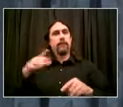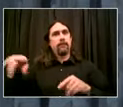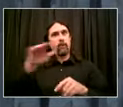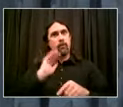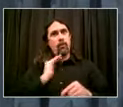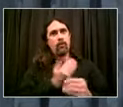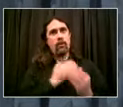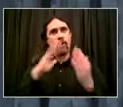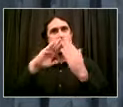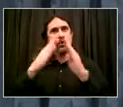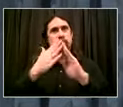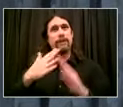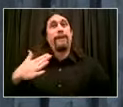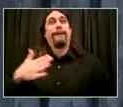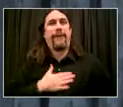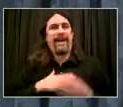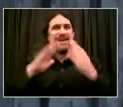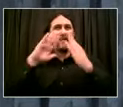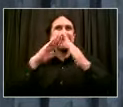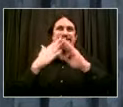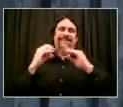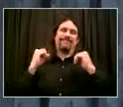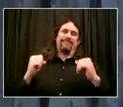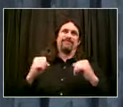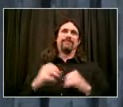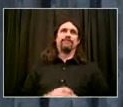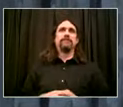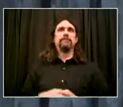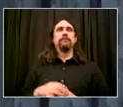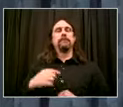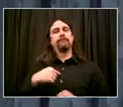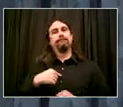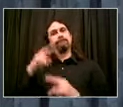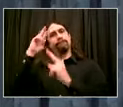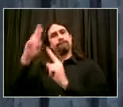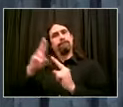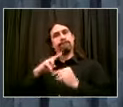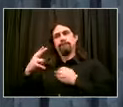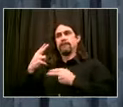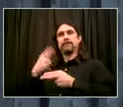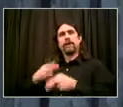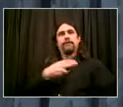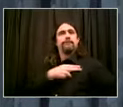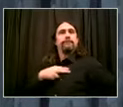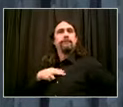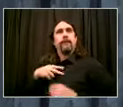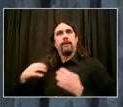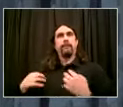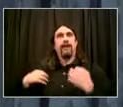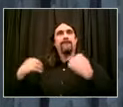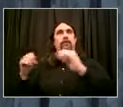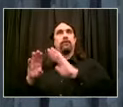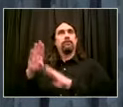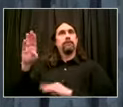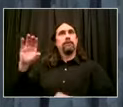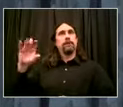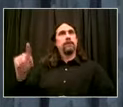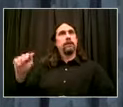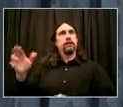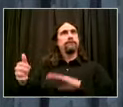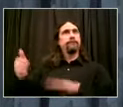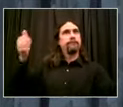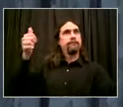recovery czar, I'll make sure that we will recover quickly and fairly. This isn't the first crisis I've ever